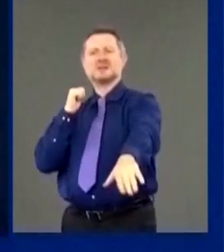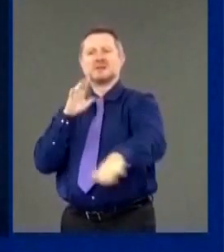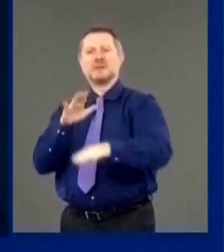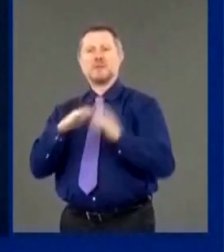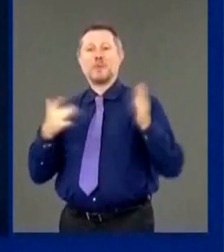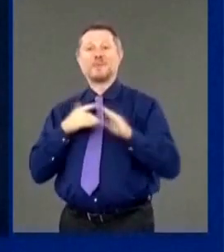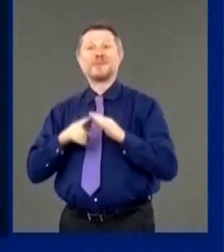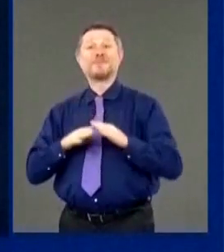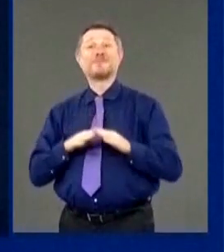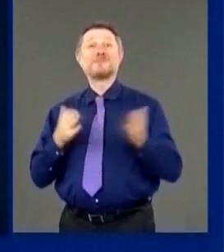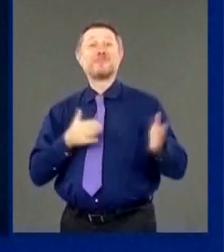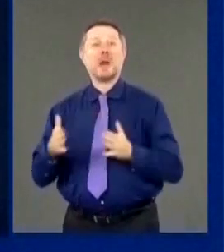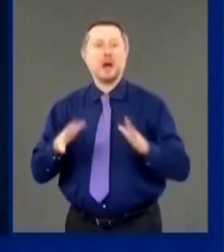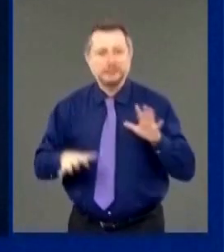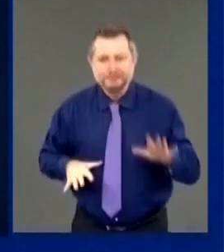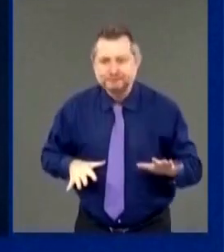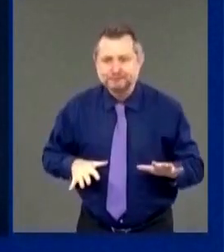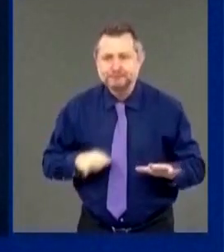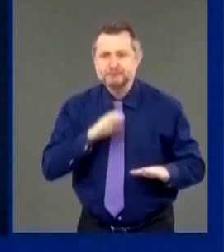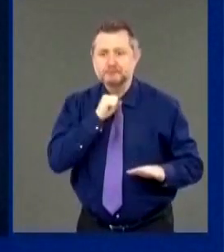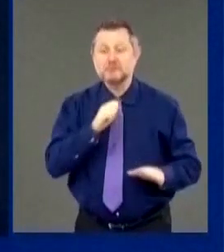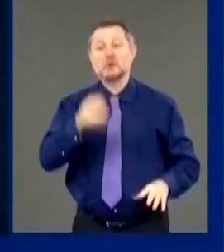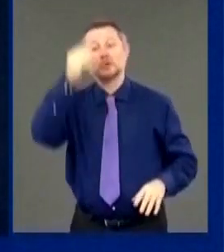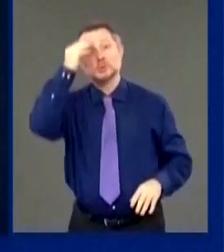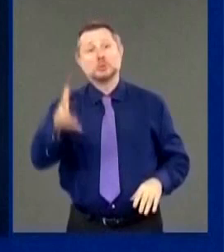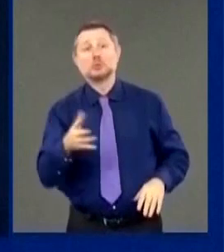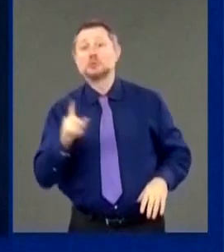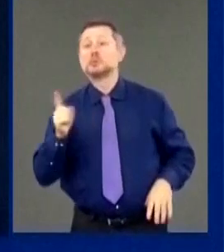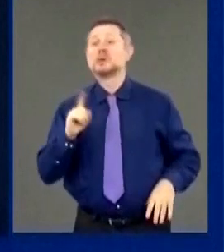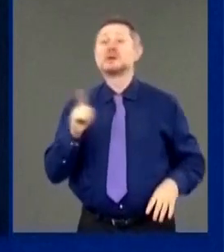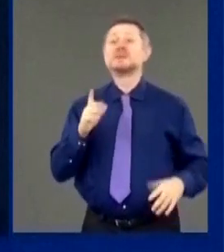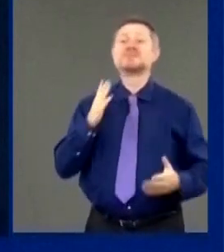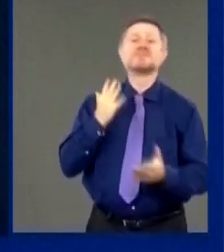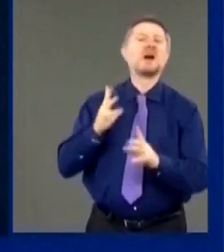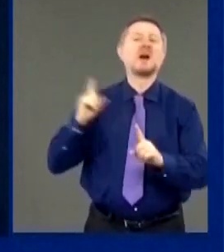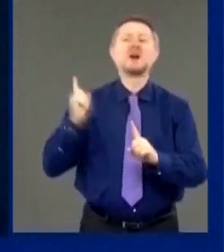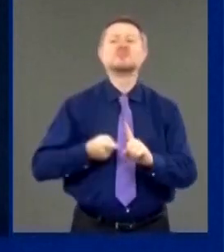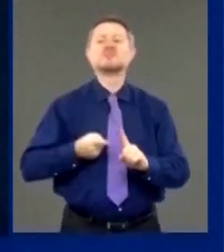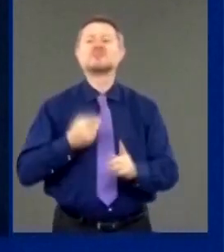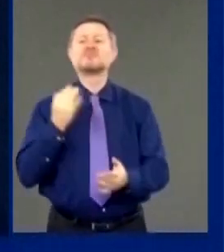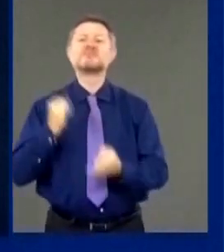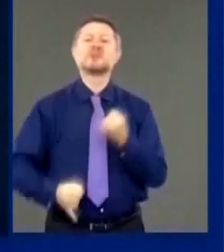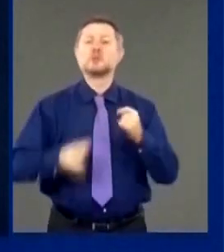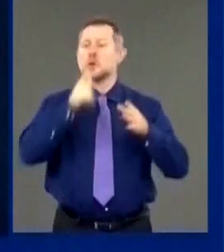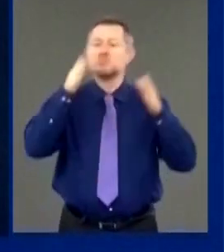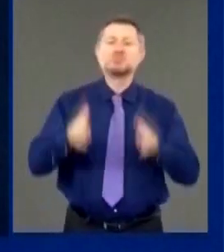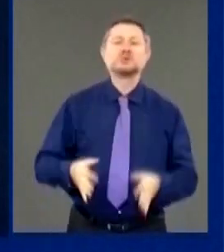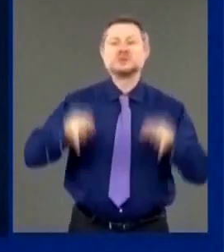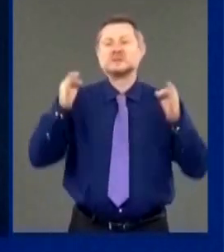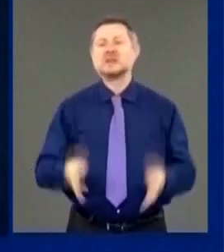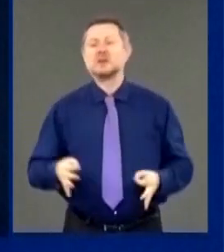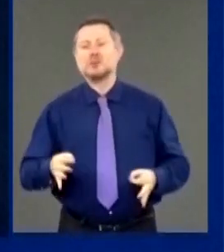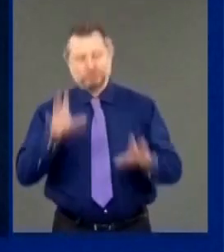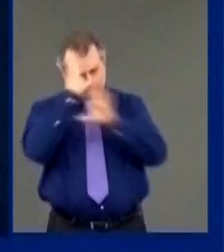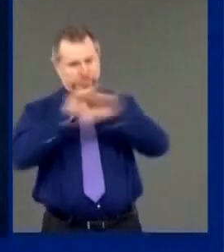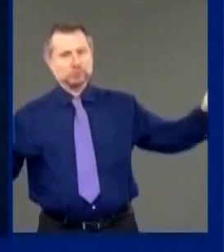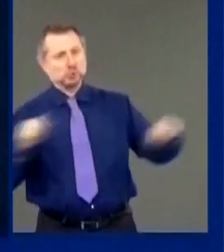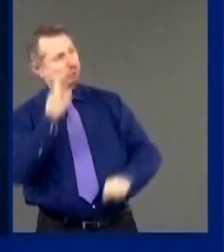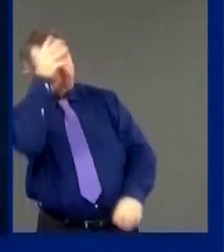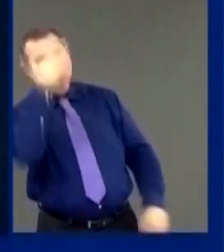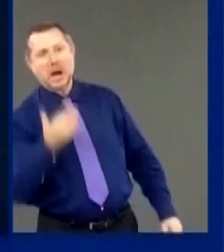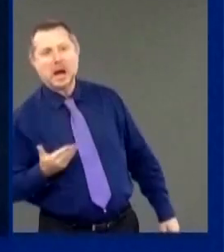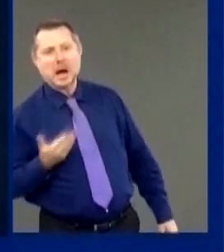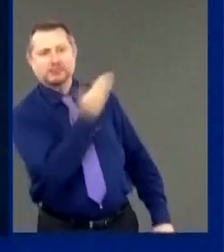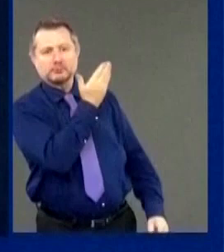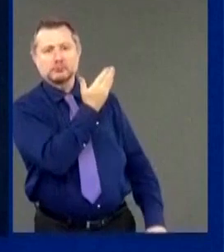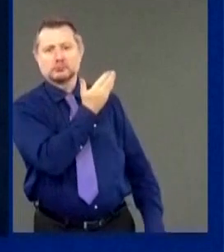fact, the buck stops on the president's desk. That is a fact. That's what it means to be the president of